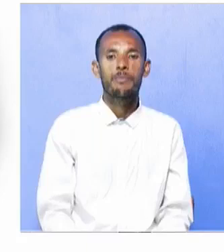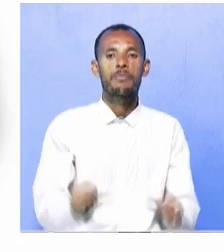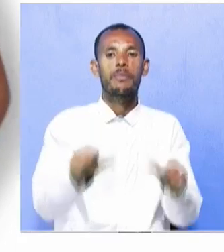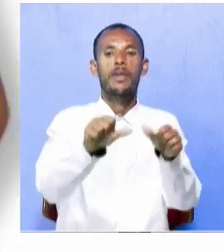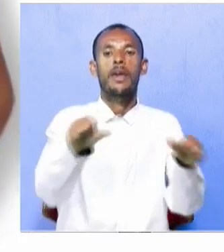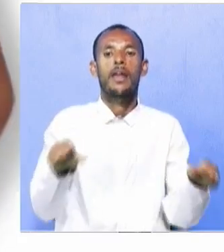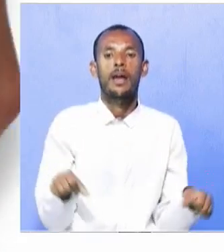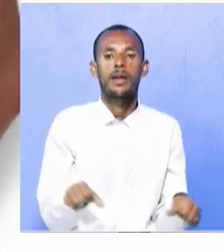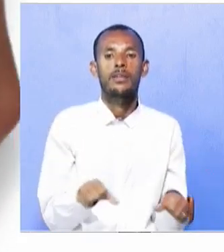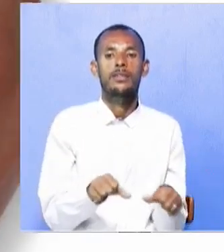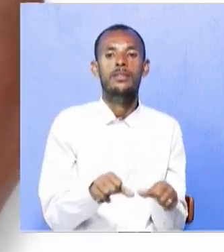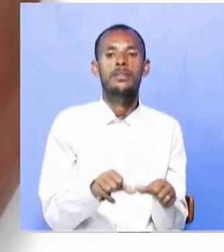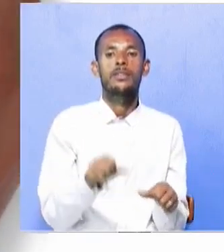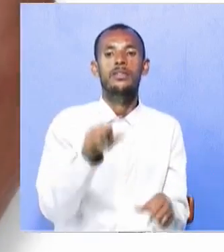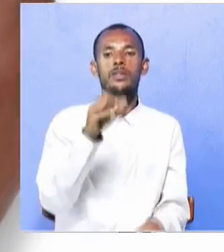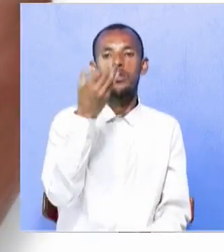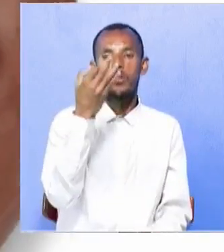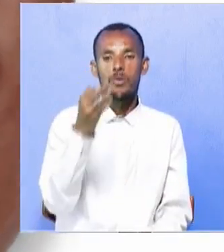areas of